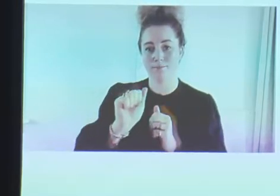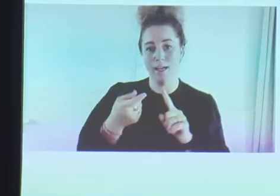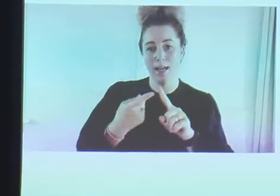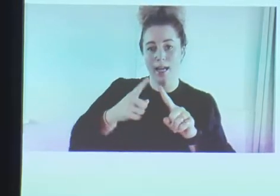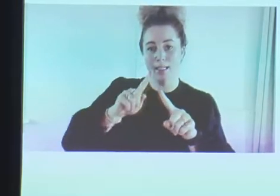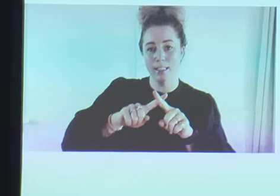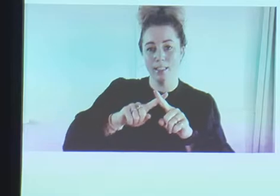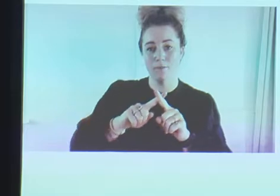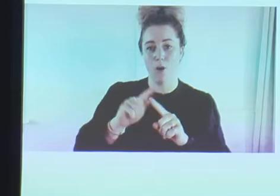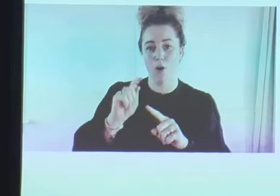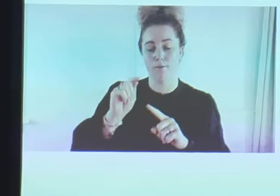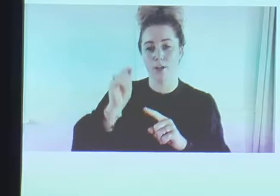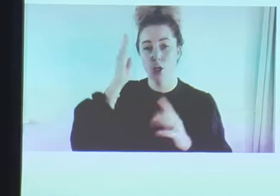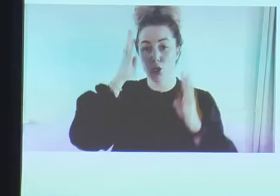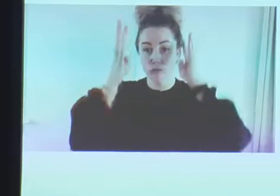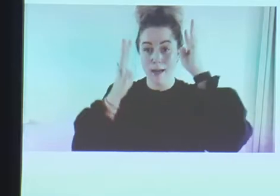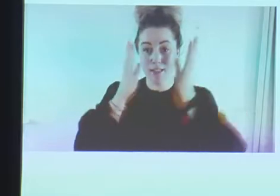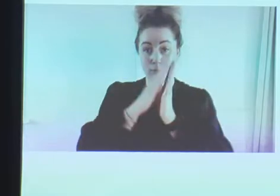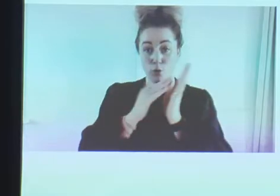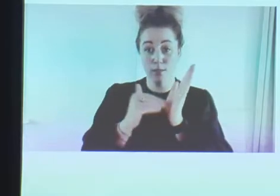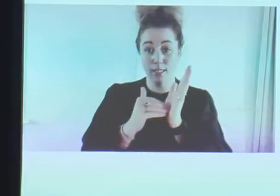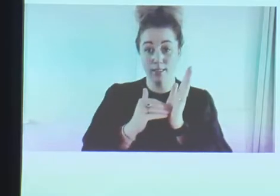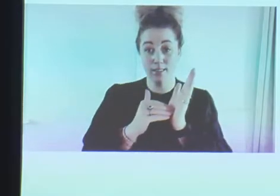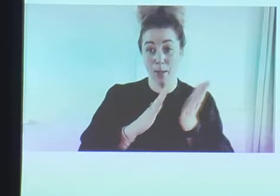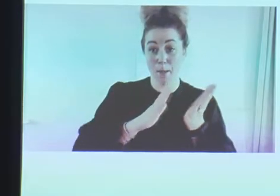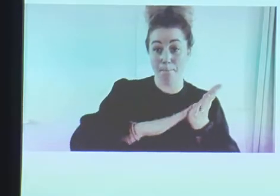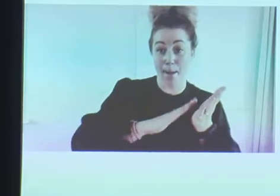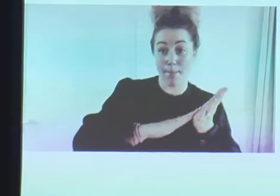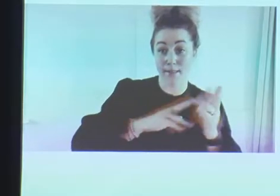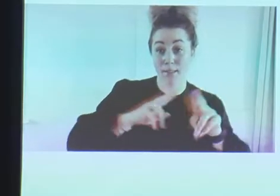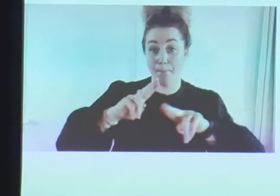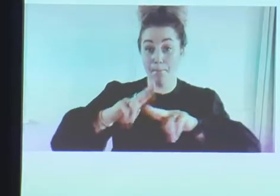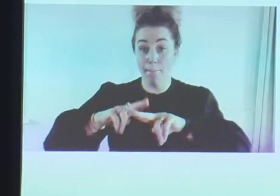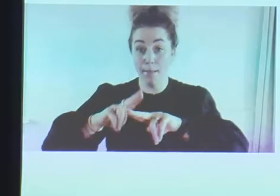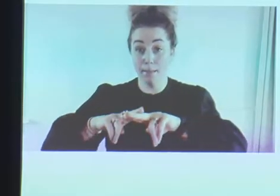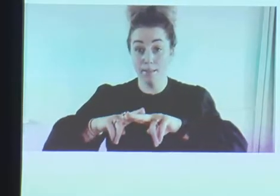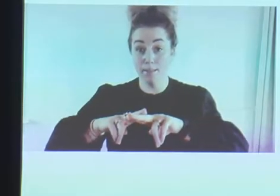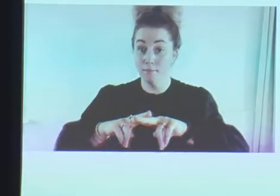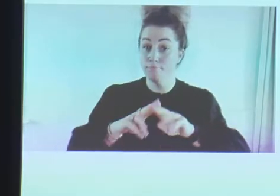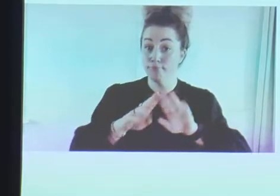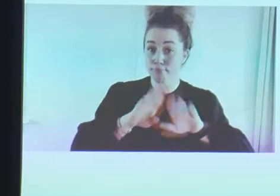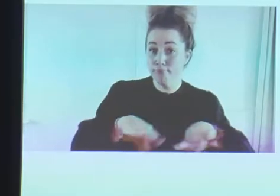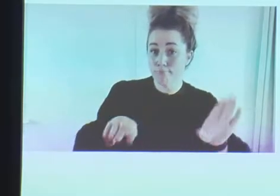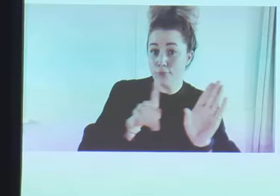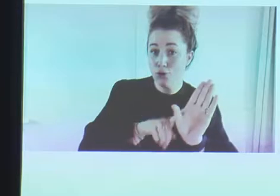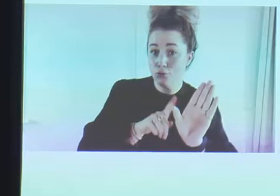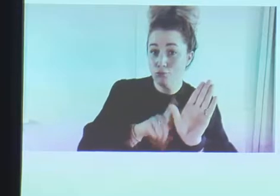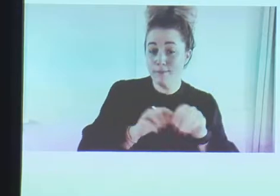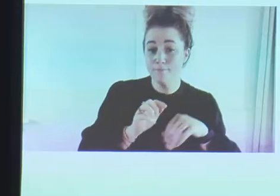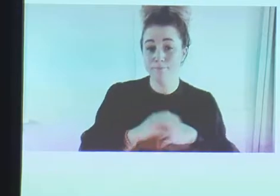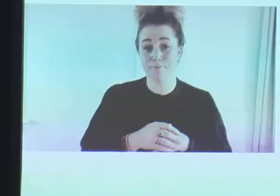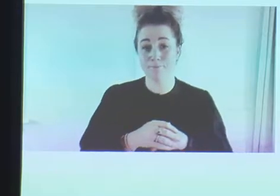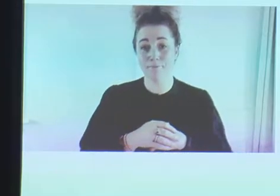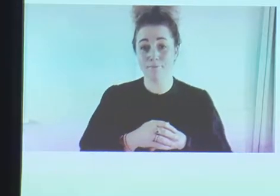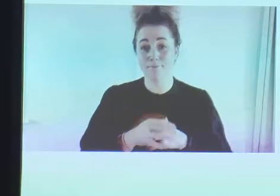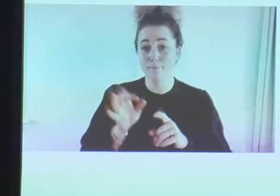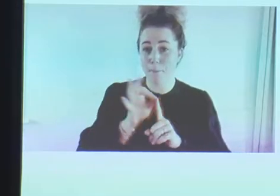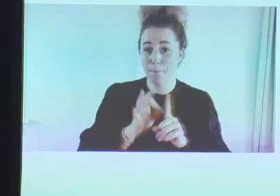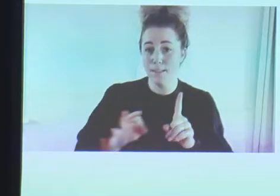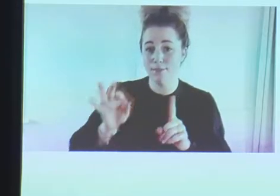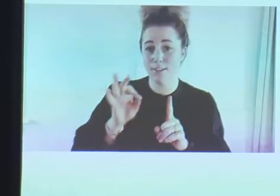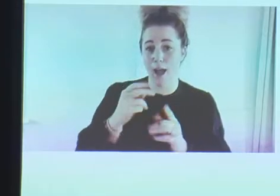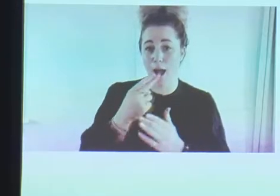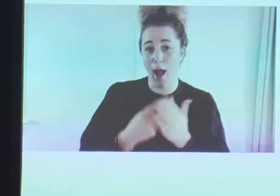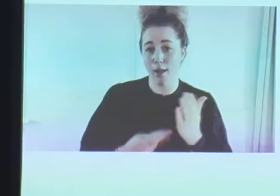New Zealand our Mamas and Papas that are here today our young people our children our Pacifica artists from around the mutsu